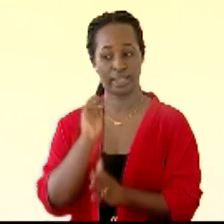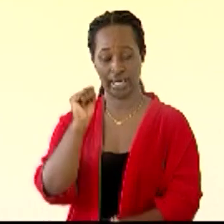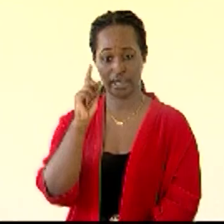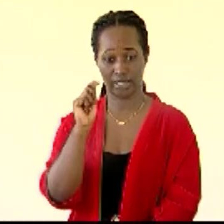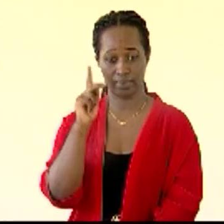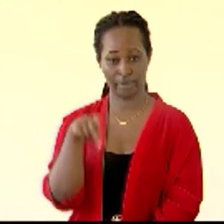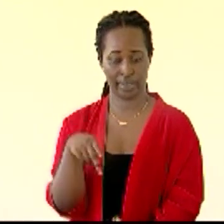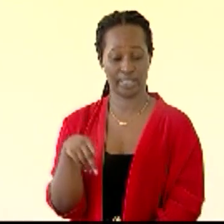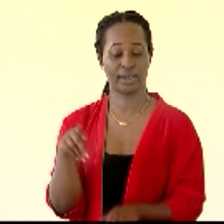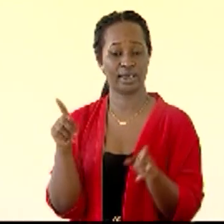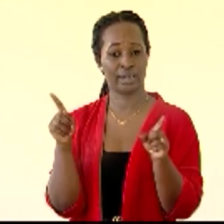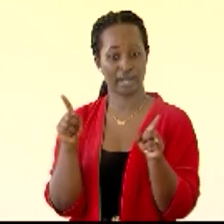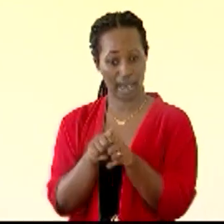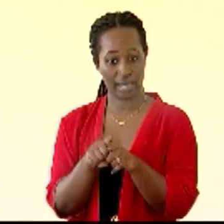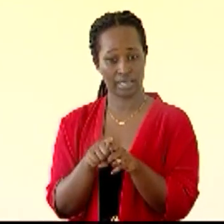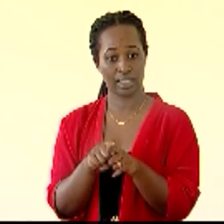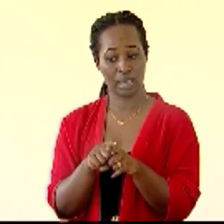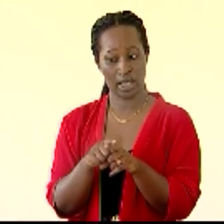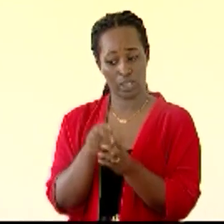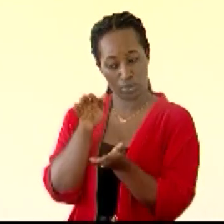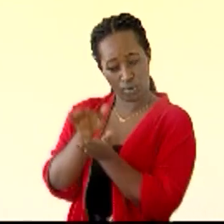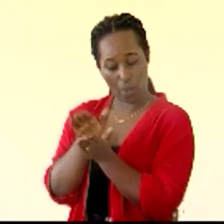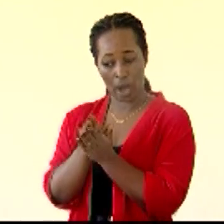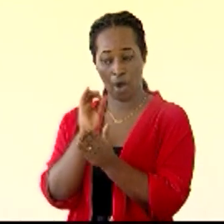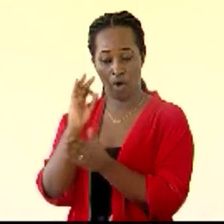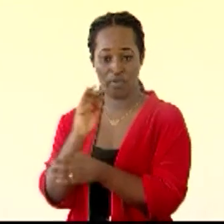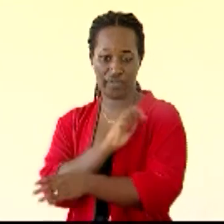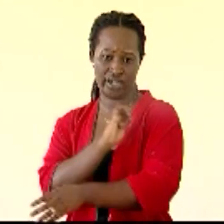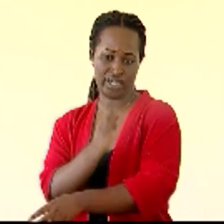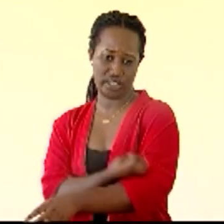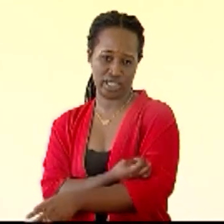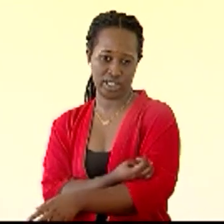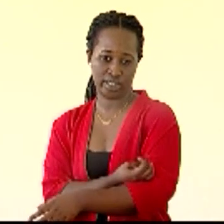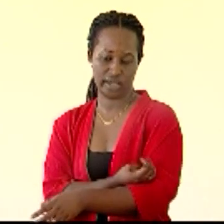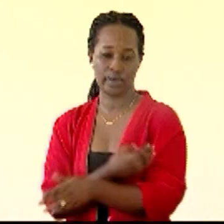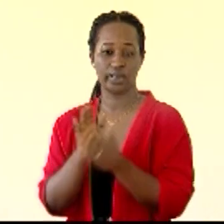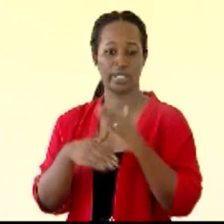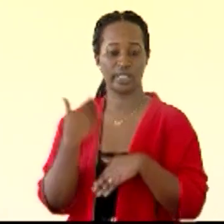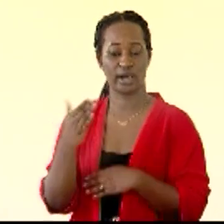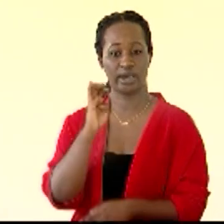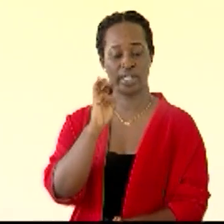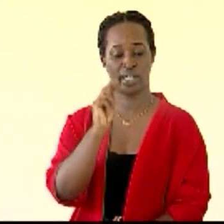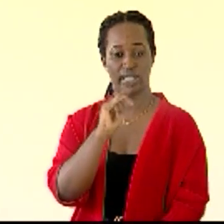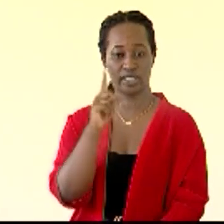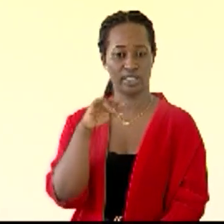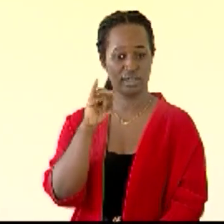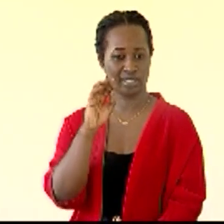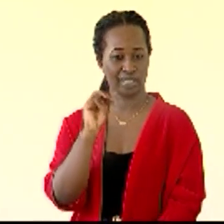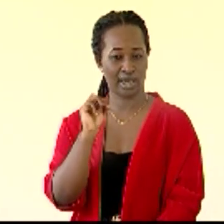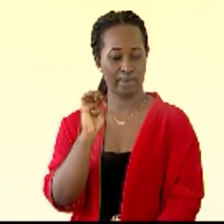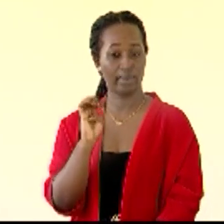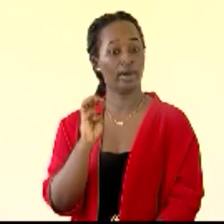ATP as a store of energy for immediate use for these reactions. The enzymes controlling all these processes are going to require